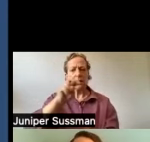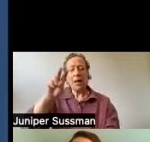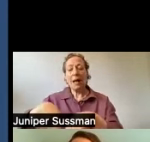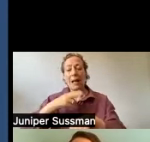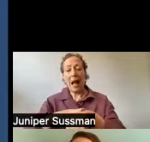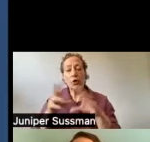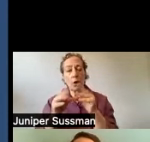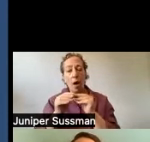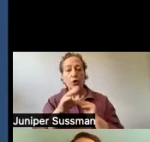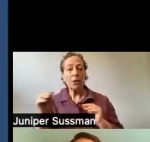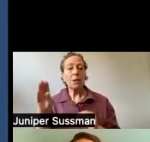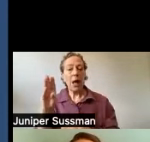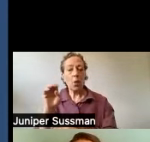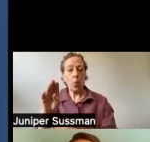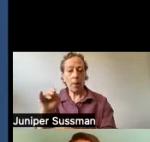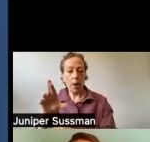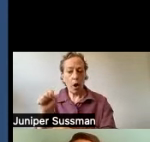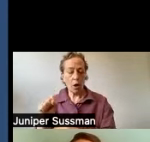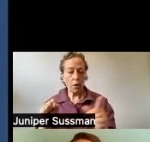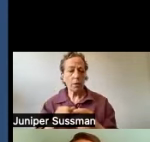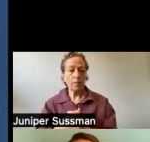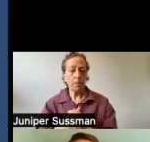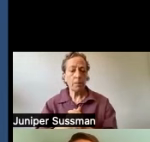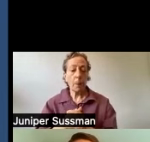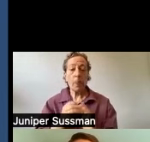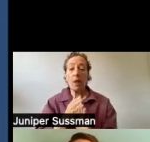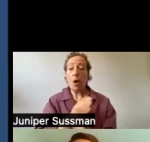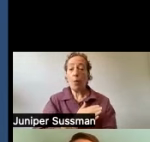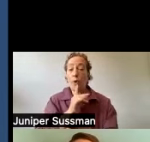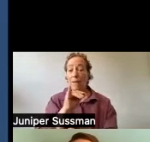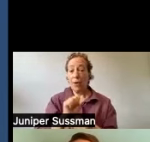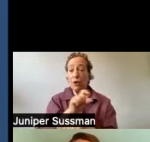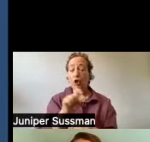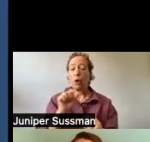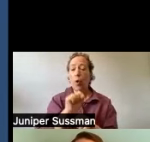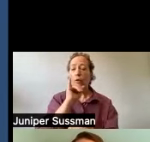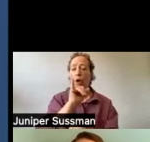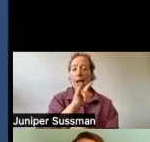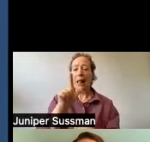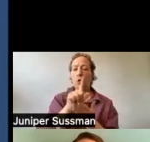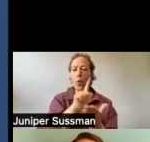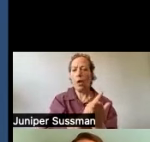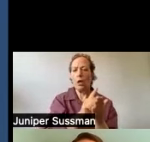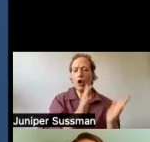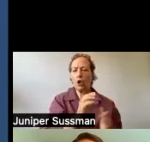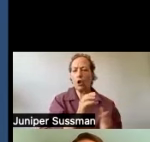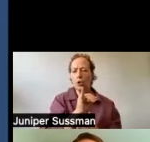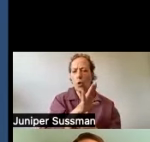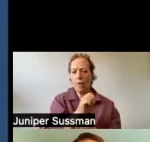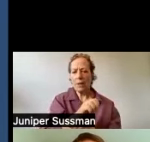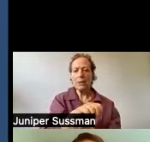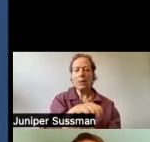and webinars. Prior to Equip for Equality, Rachel worked for the Illinois Attorney General's Office, Sidley